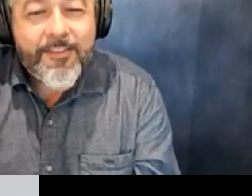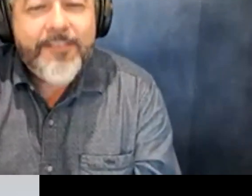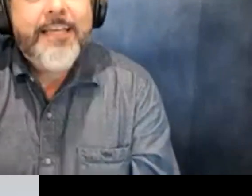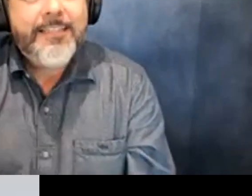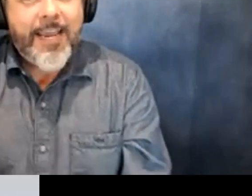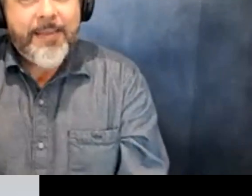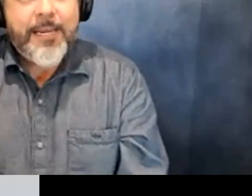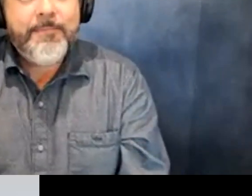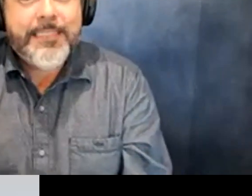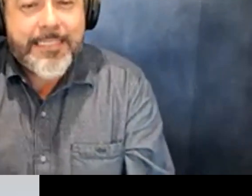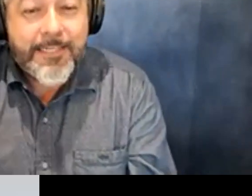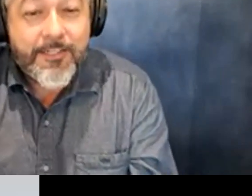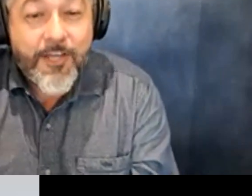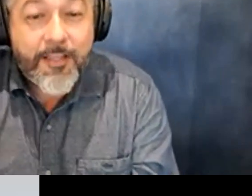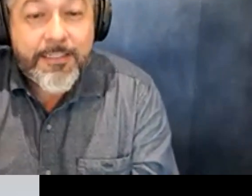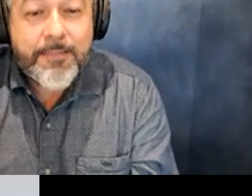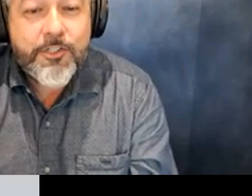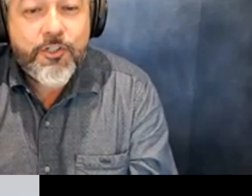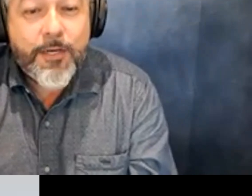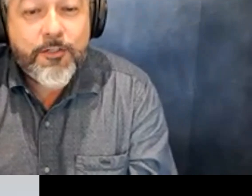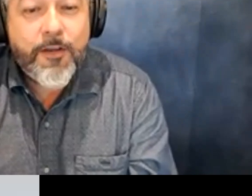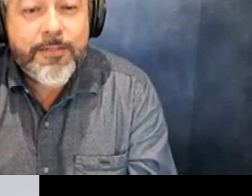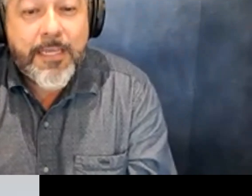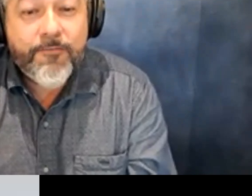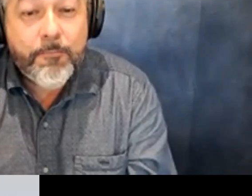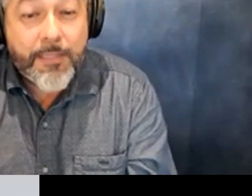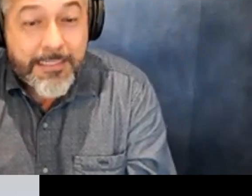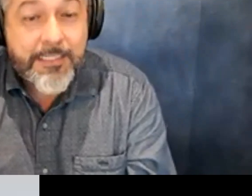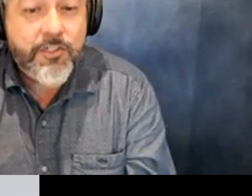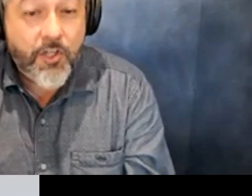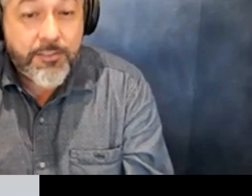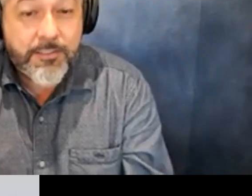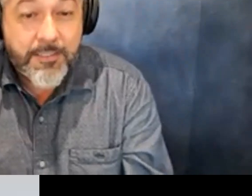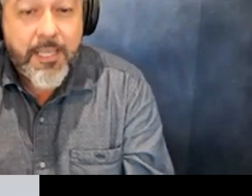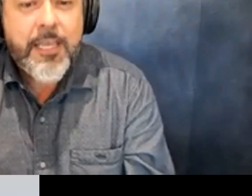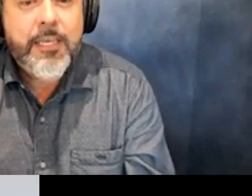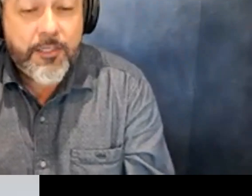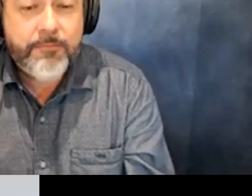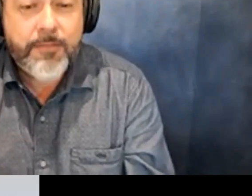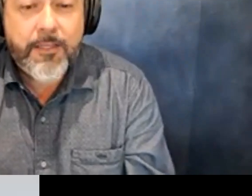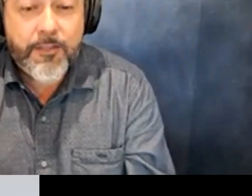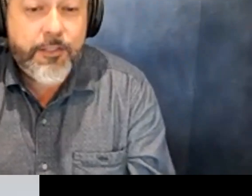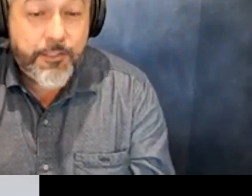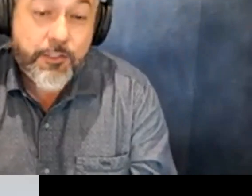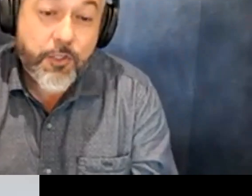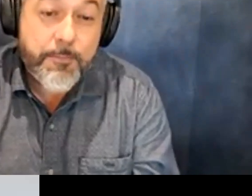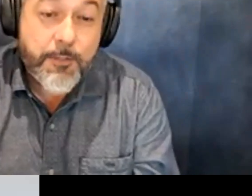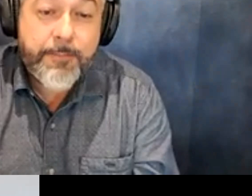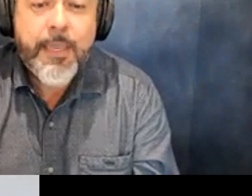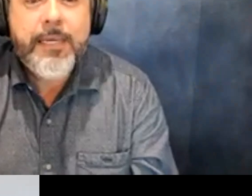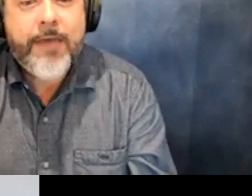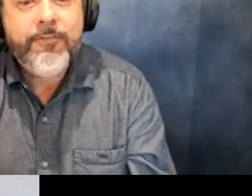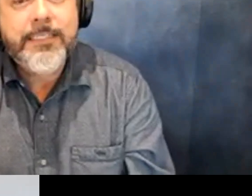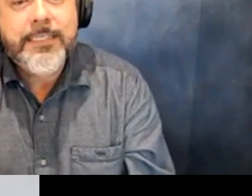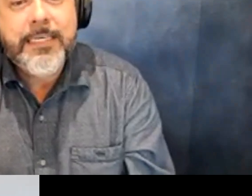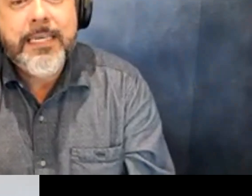Hi there. Yes, hi, my name is Lisa Gonzalez. I'm the Senior Director of the Deaf Plus Adults in the adult community